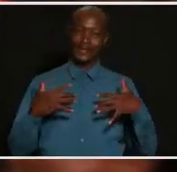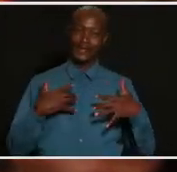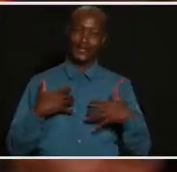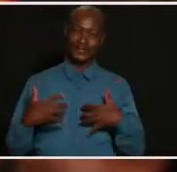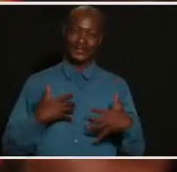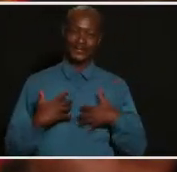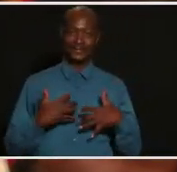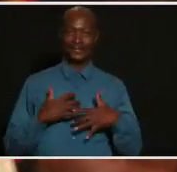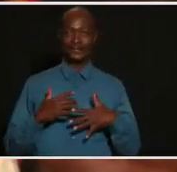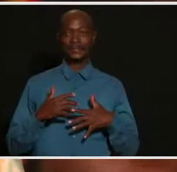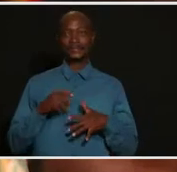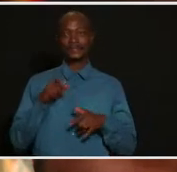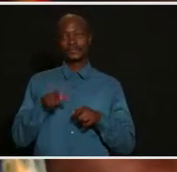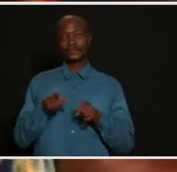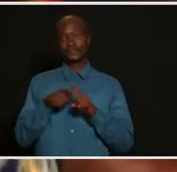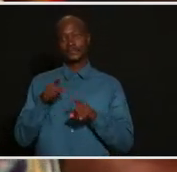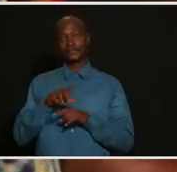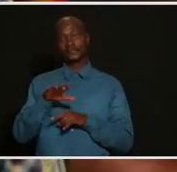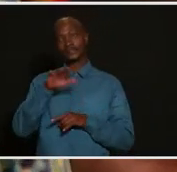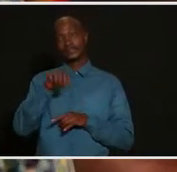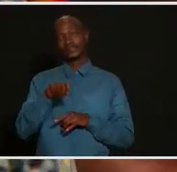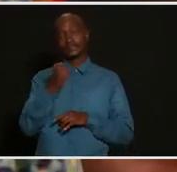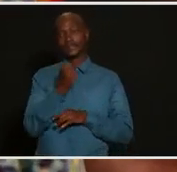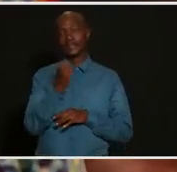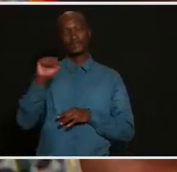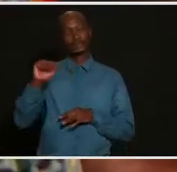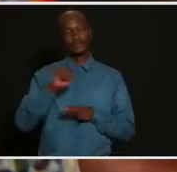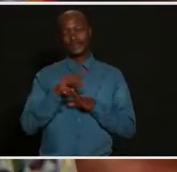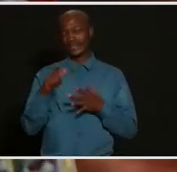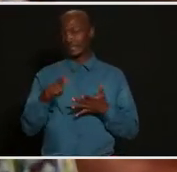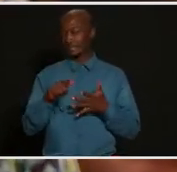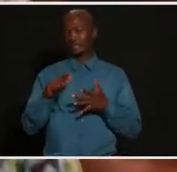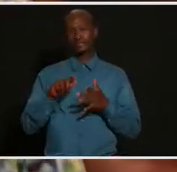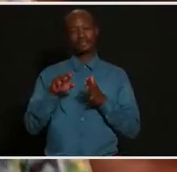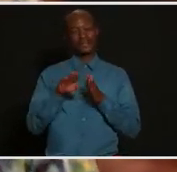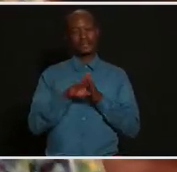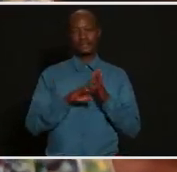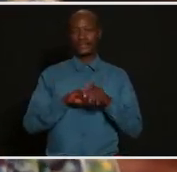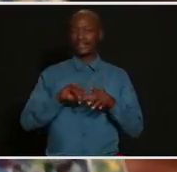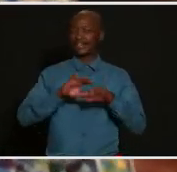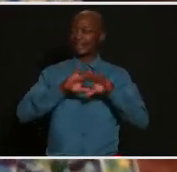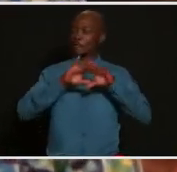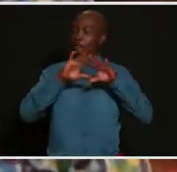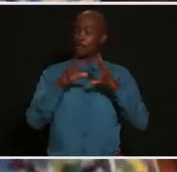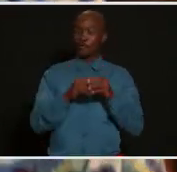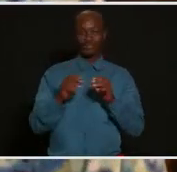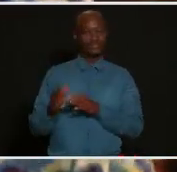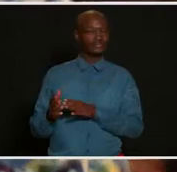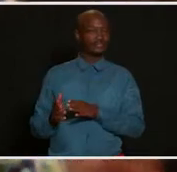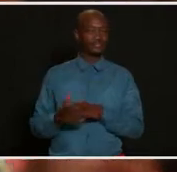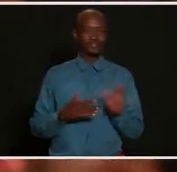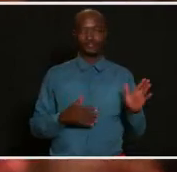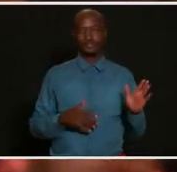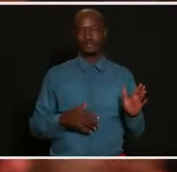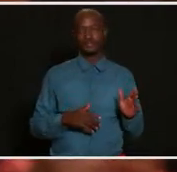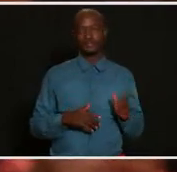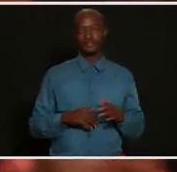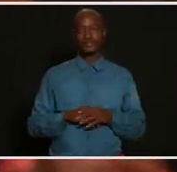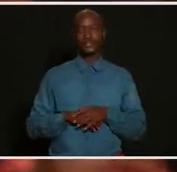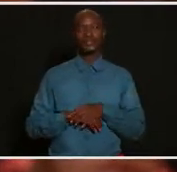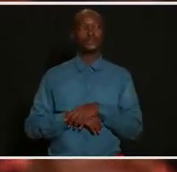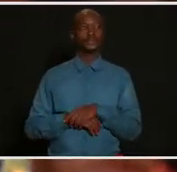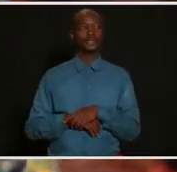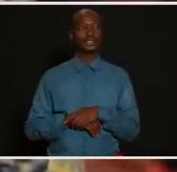I reject the billable in its entirety that would like to address a specific